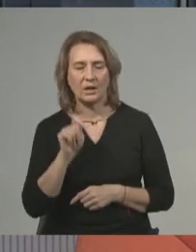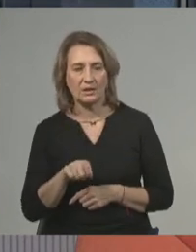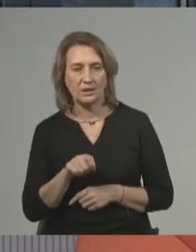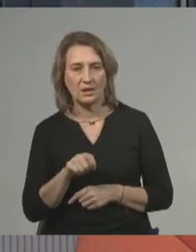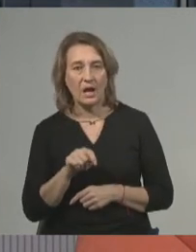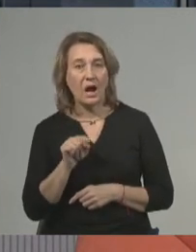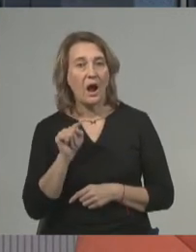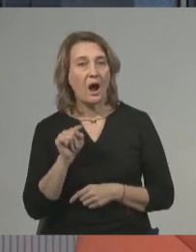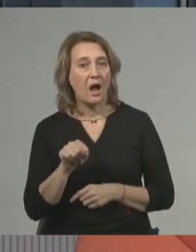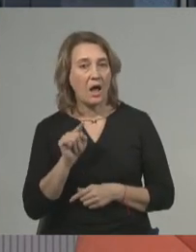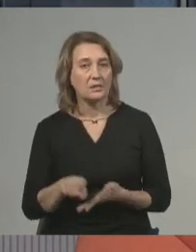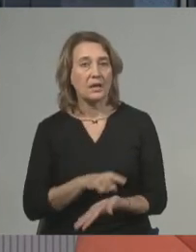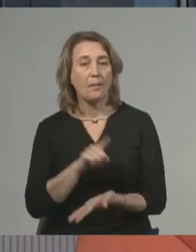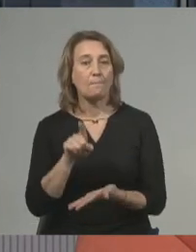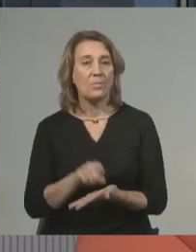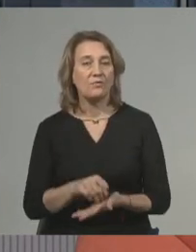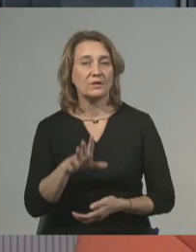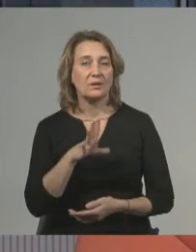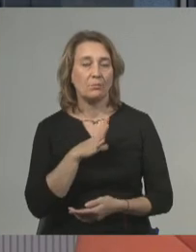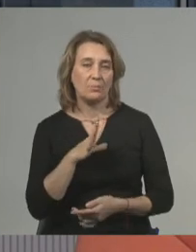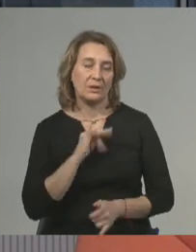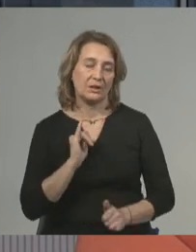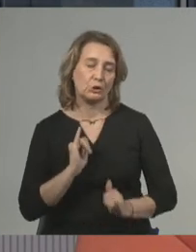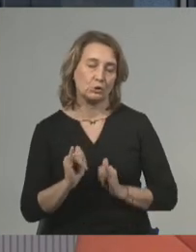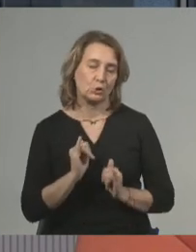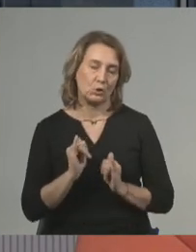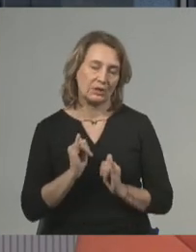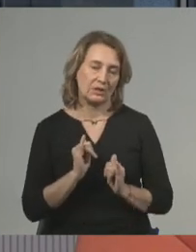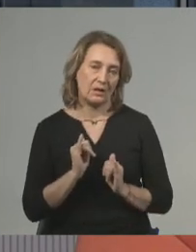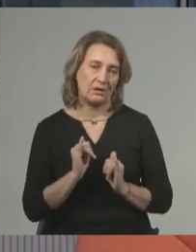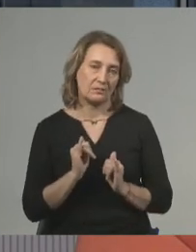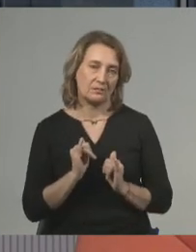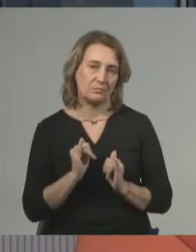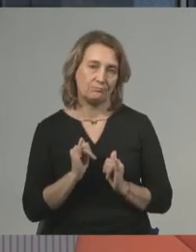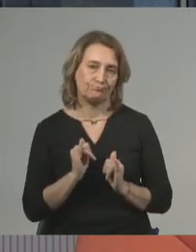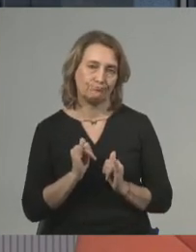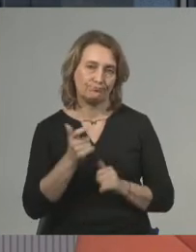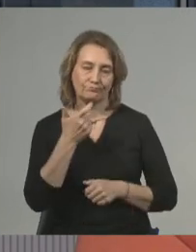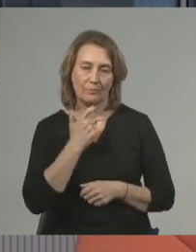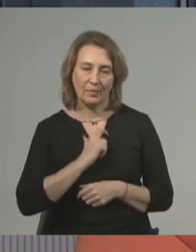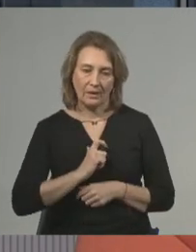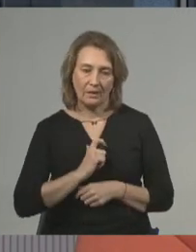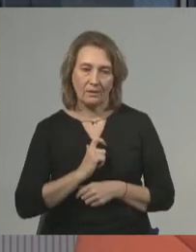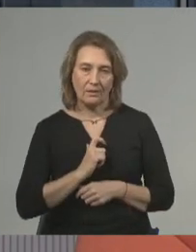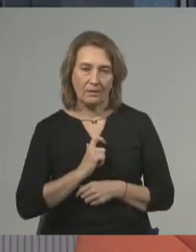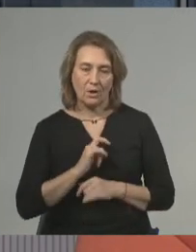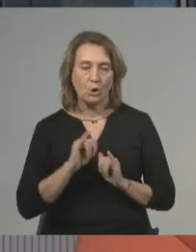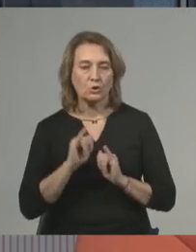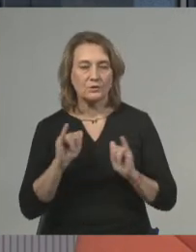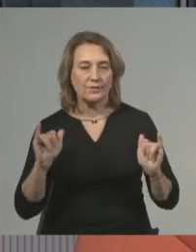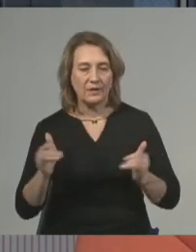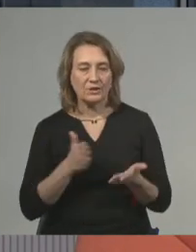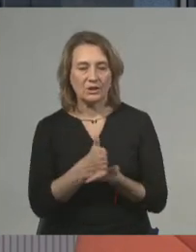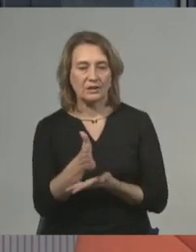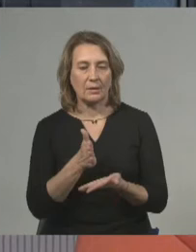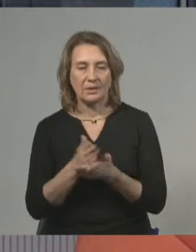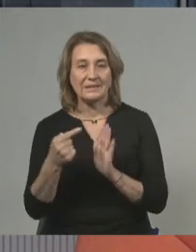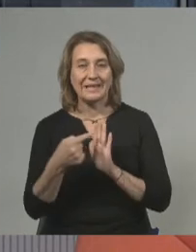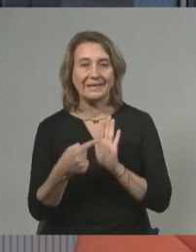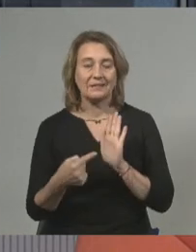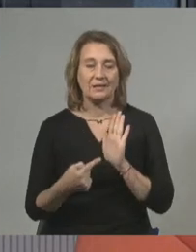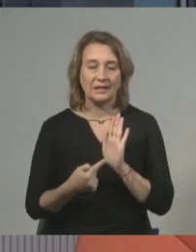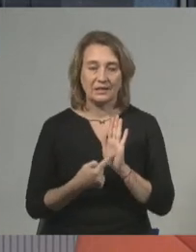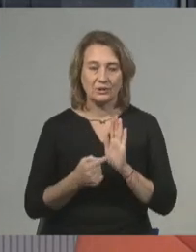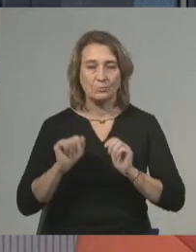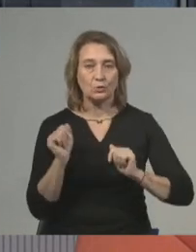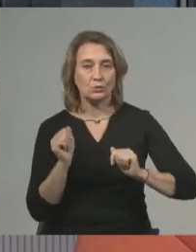solidarity and develop that and share and learn from each other and and i think that only through that working